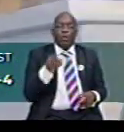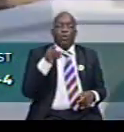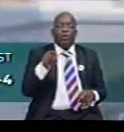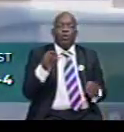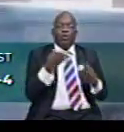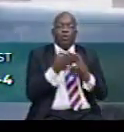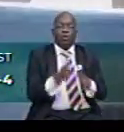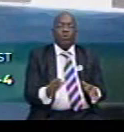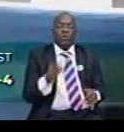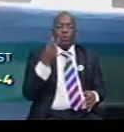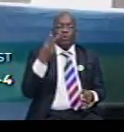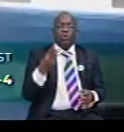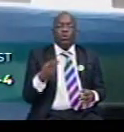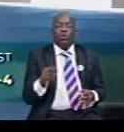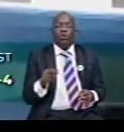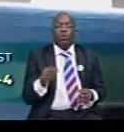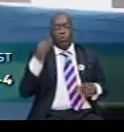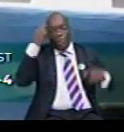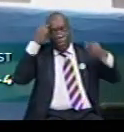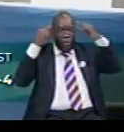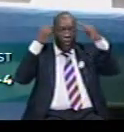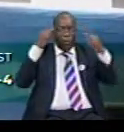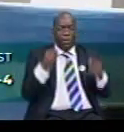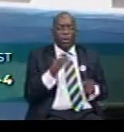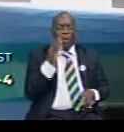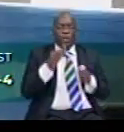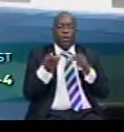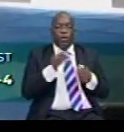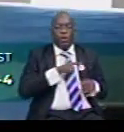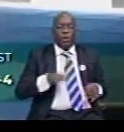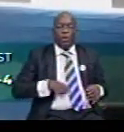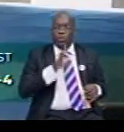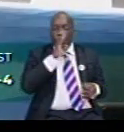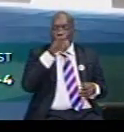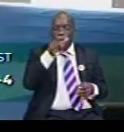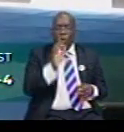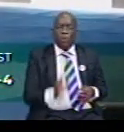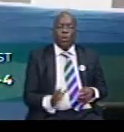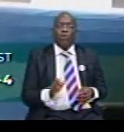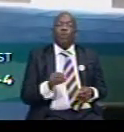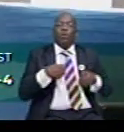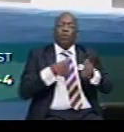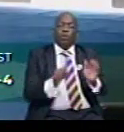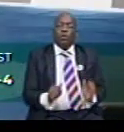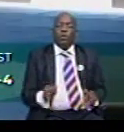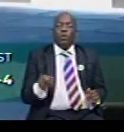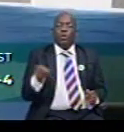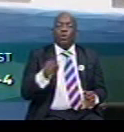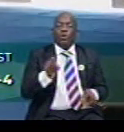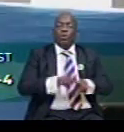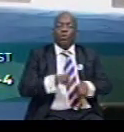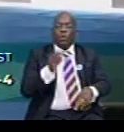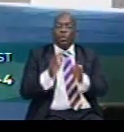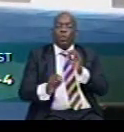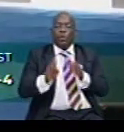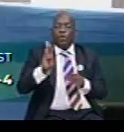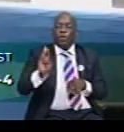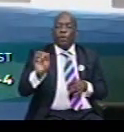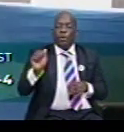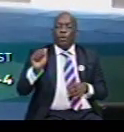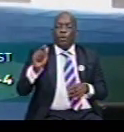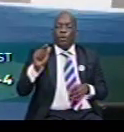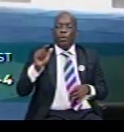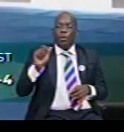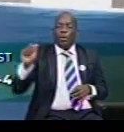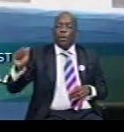God, follow him. But if Baal, then follow him. And the people